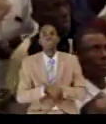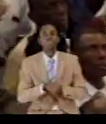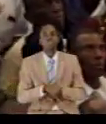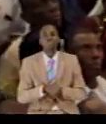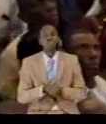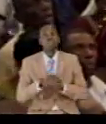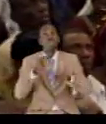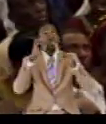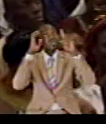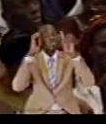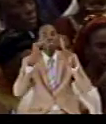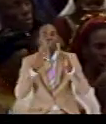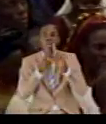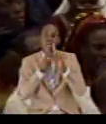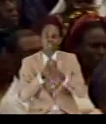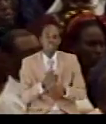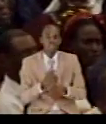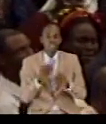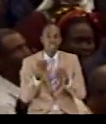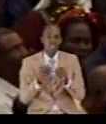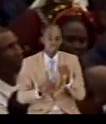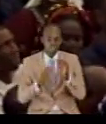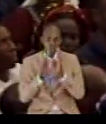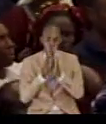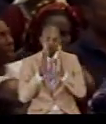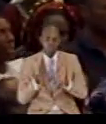He answers every prayer tonight.